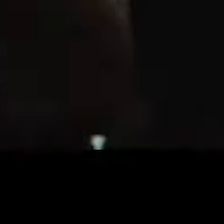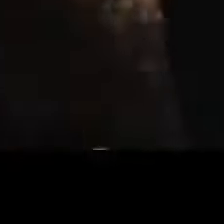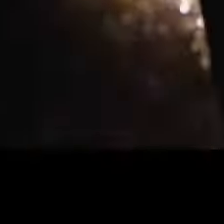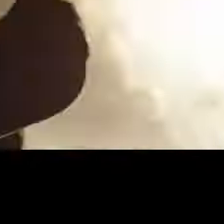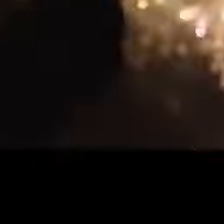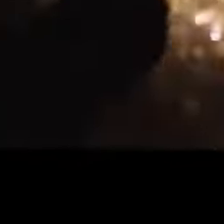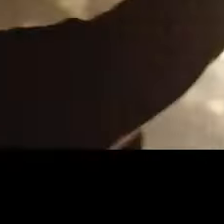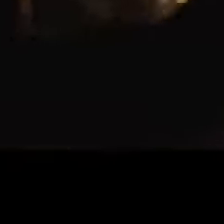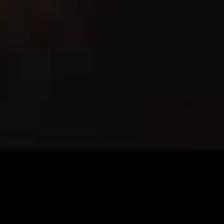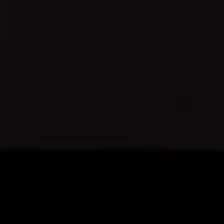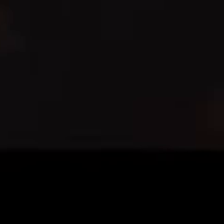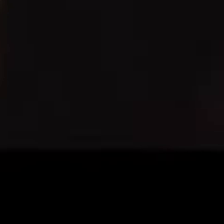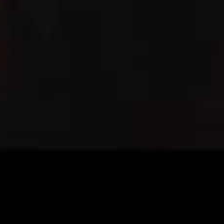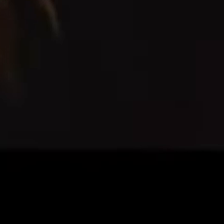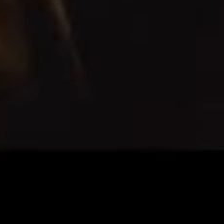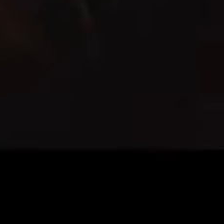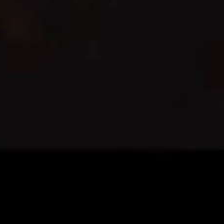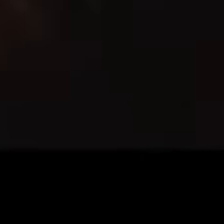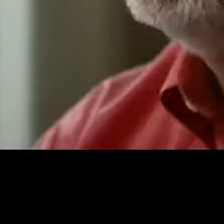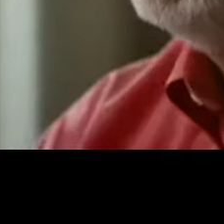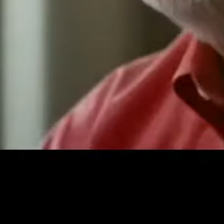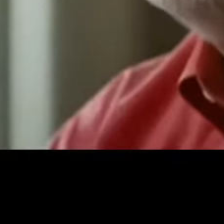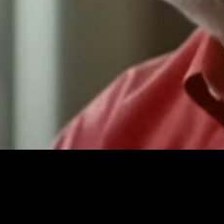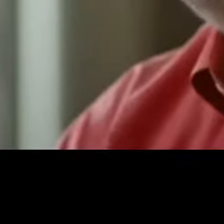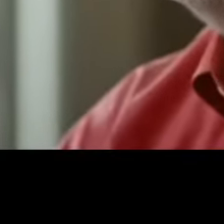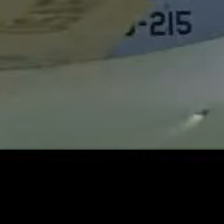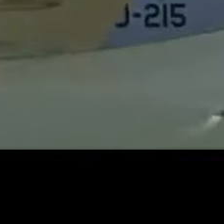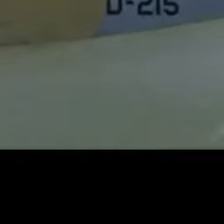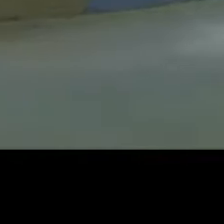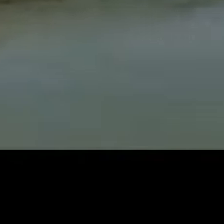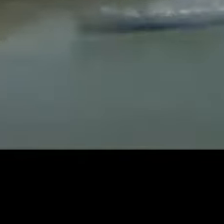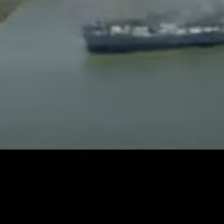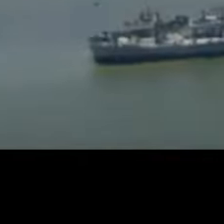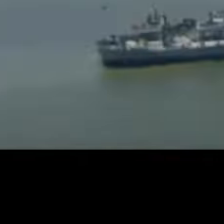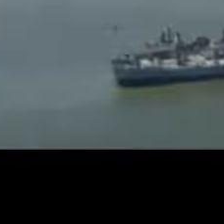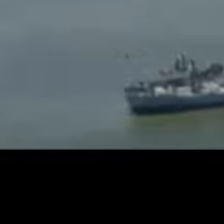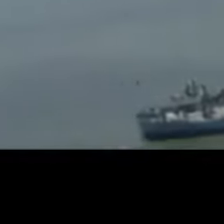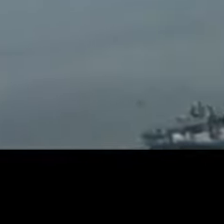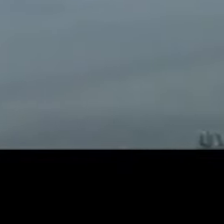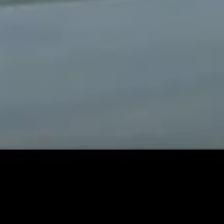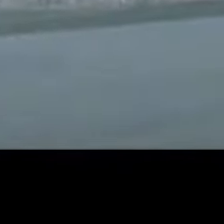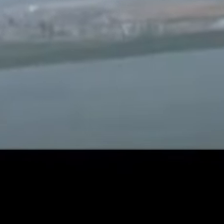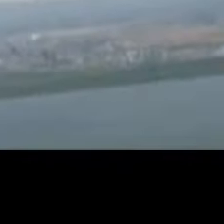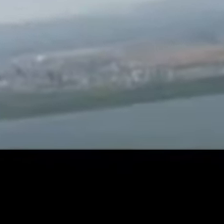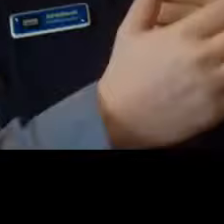what we can do for others. That's powerful.